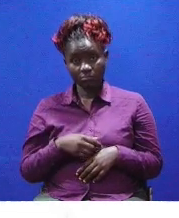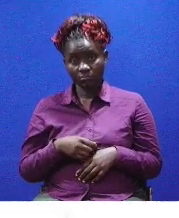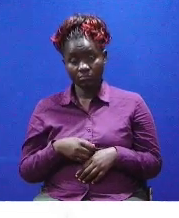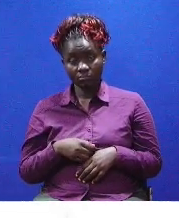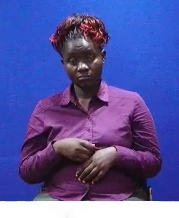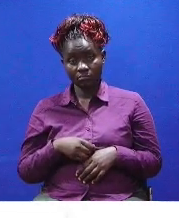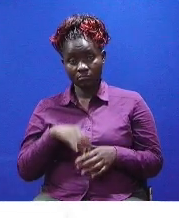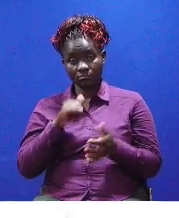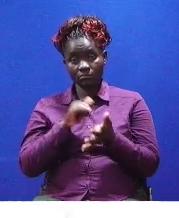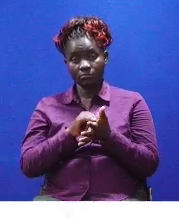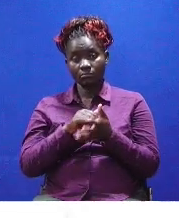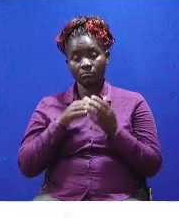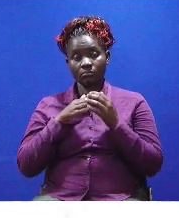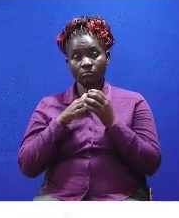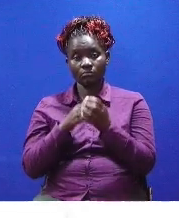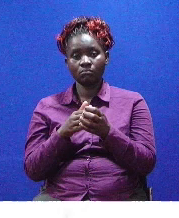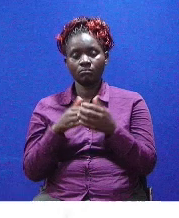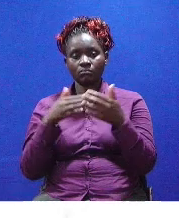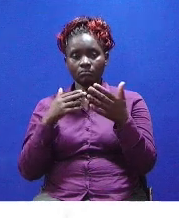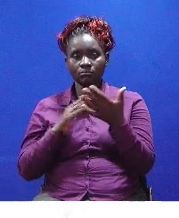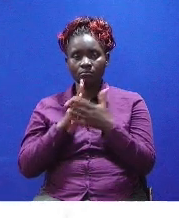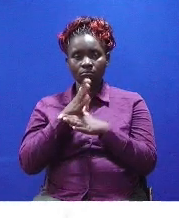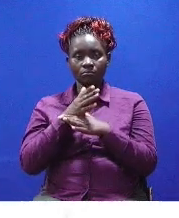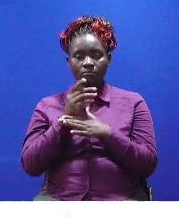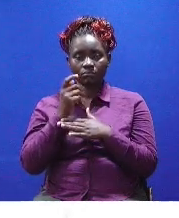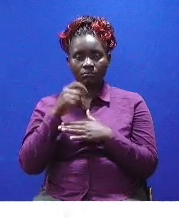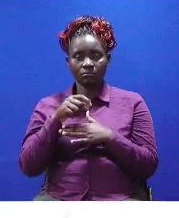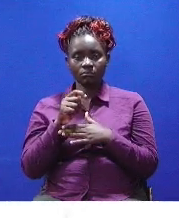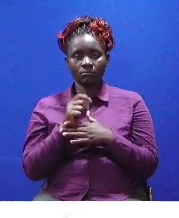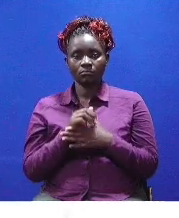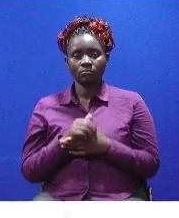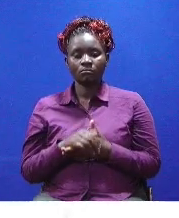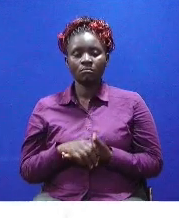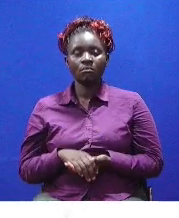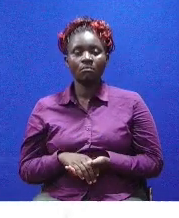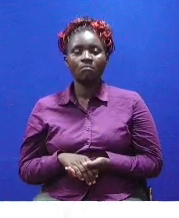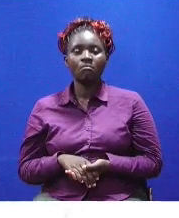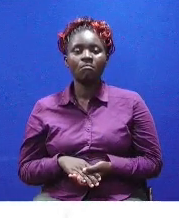that the leading cause of death from cancer,